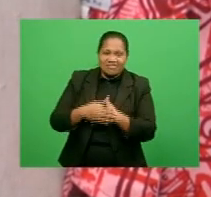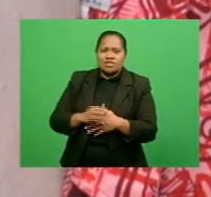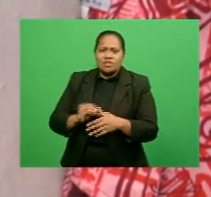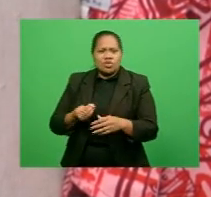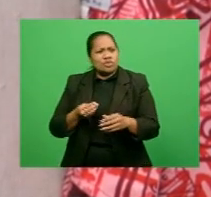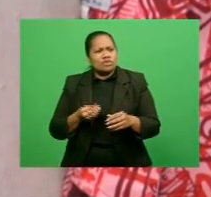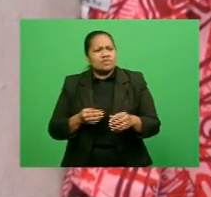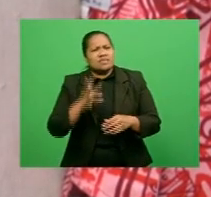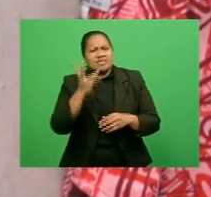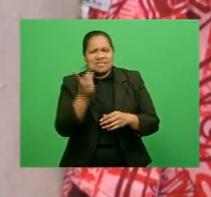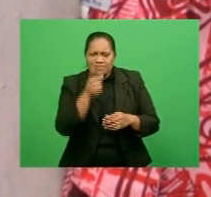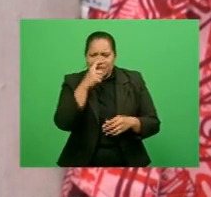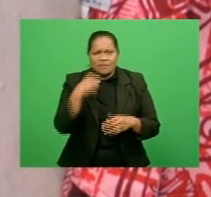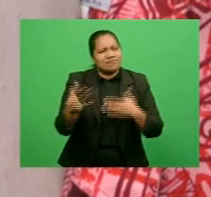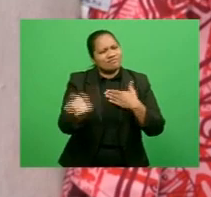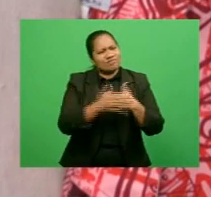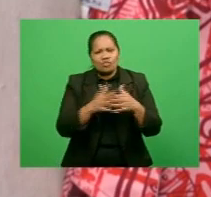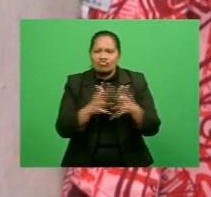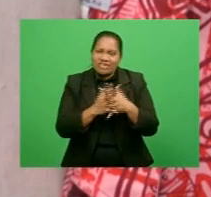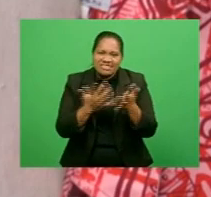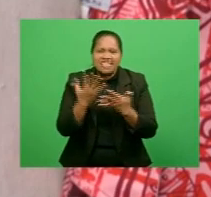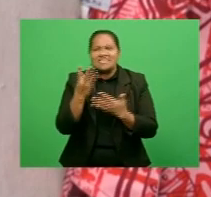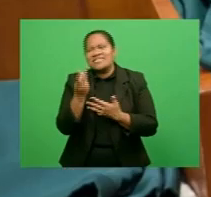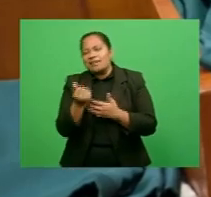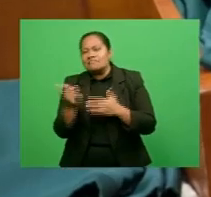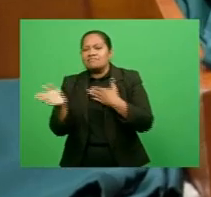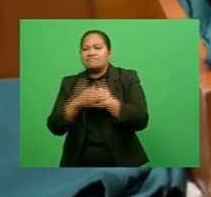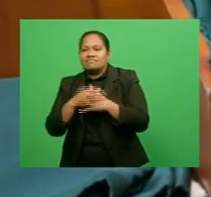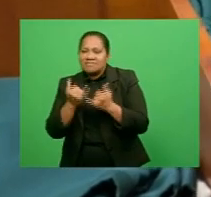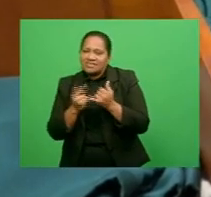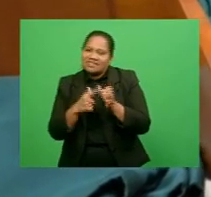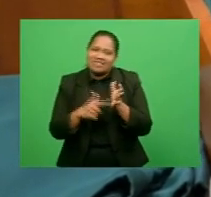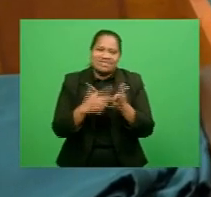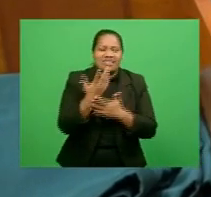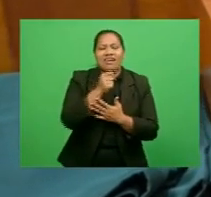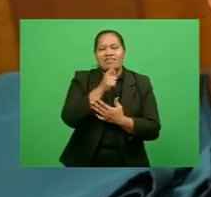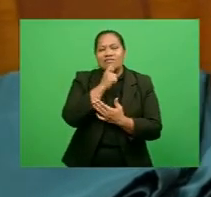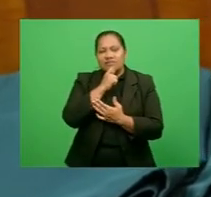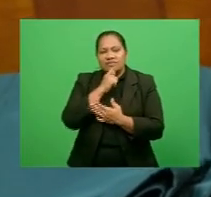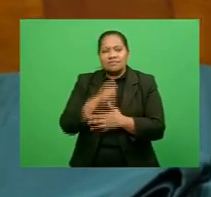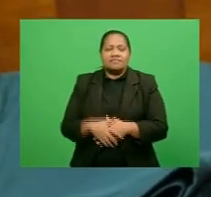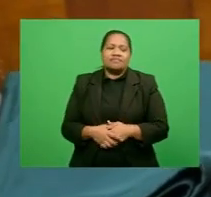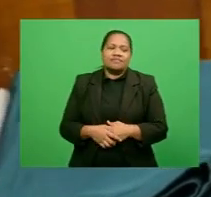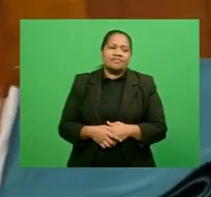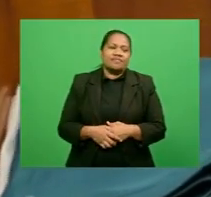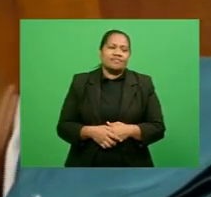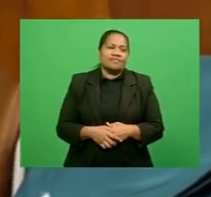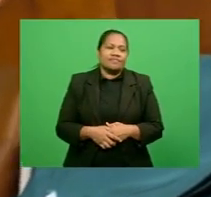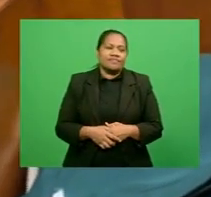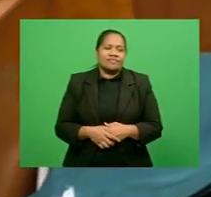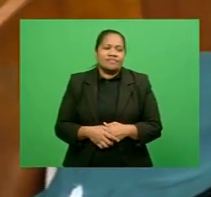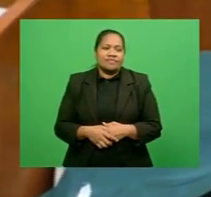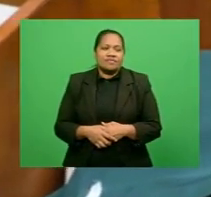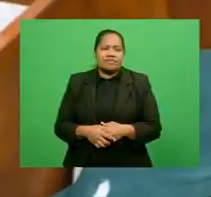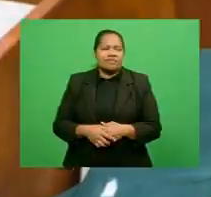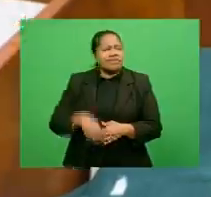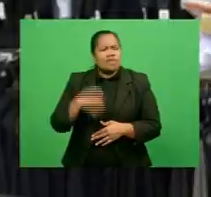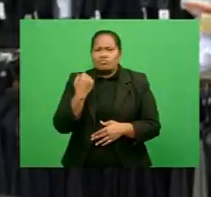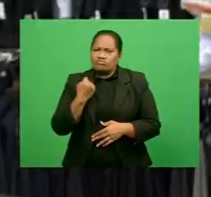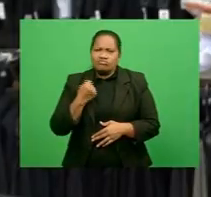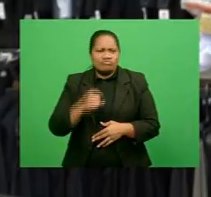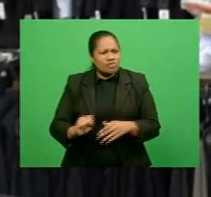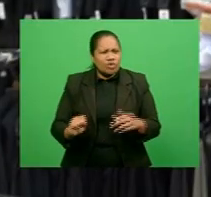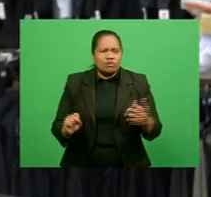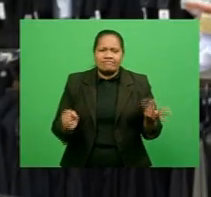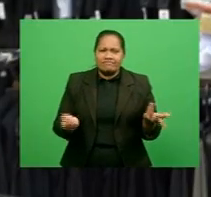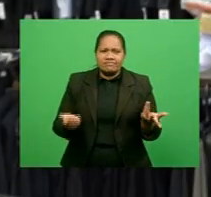some people used to close on Saturdays, and afterward they all decided they should close on Saturday. There was no restriction.